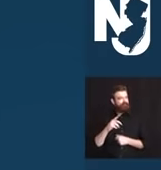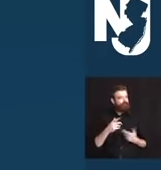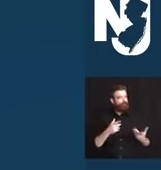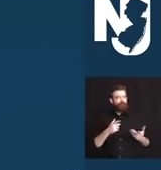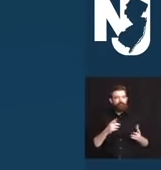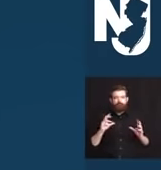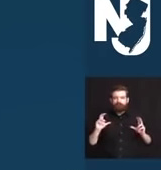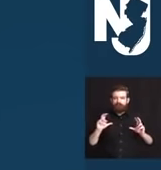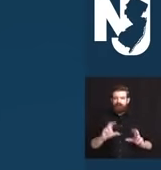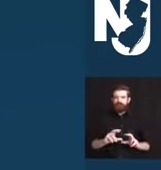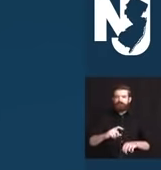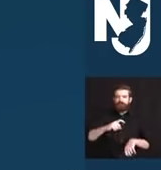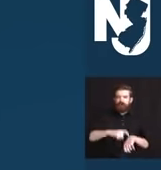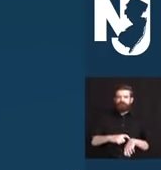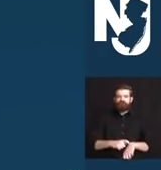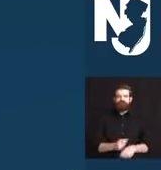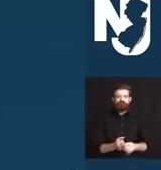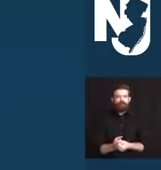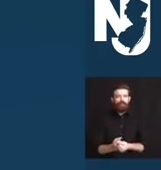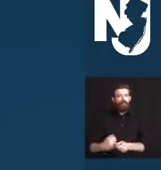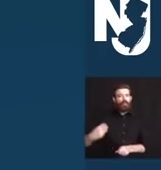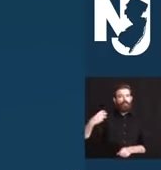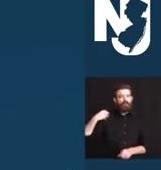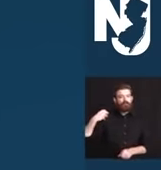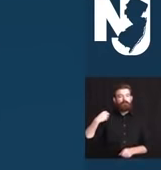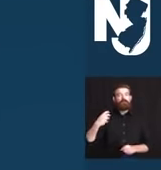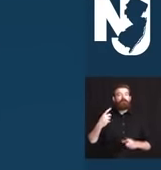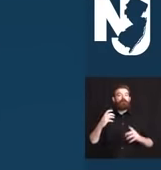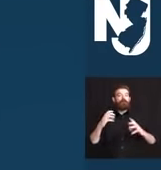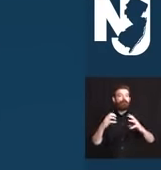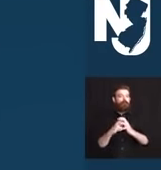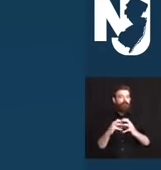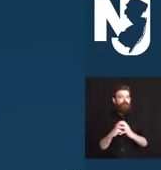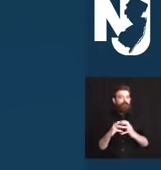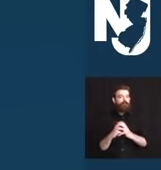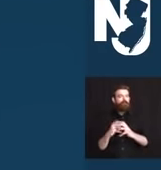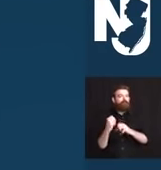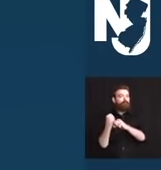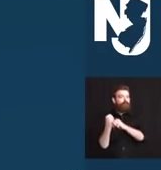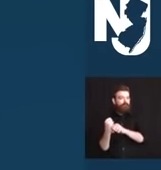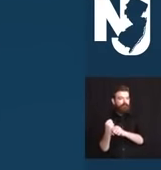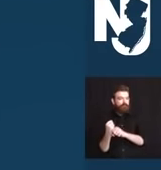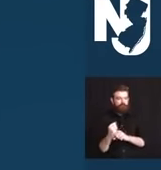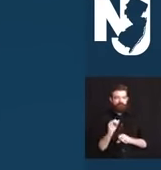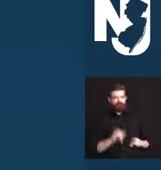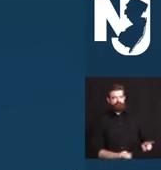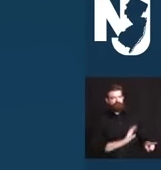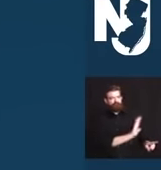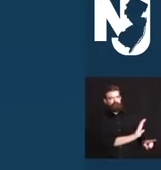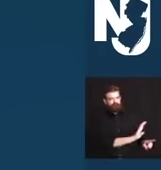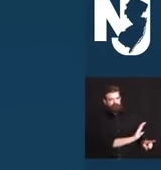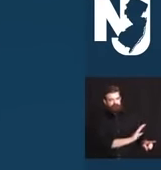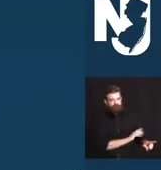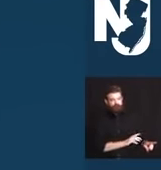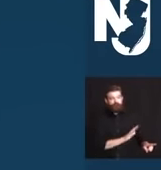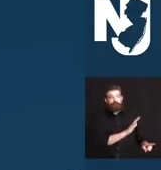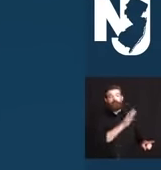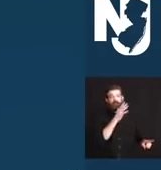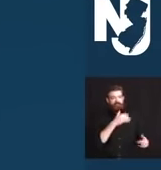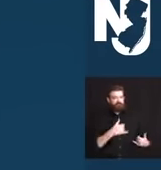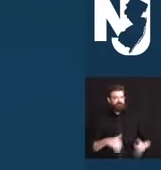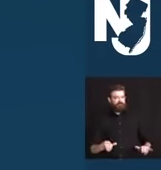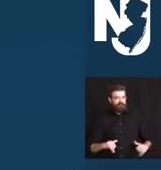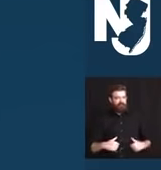coach with the Berkeley Little League. Rocco leaves behind his mother, Carmela, and I had a really